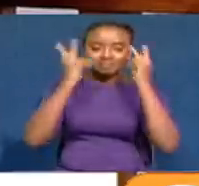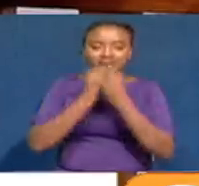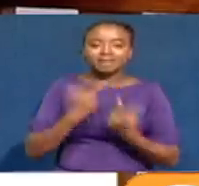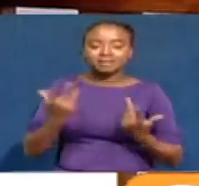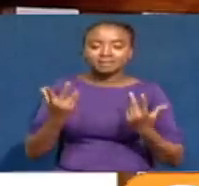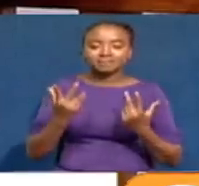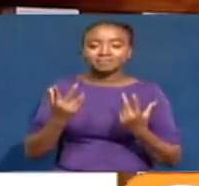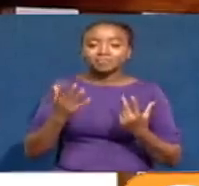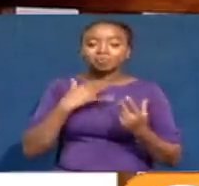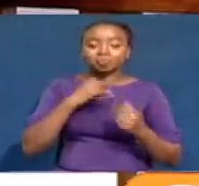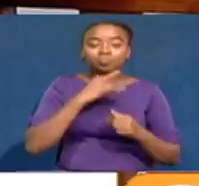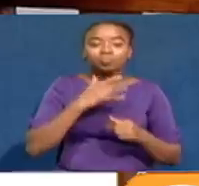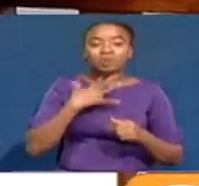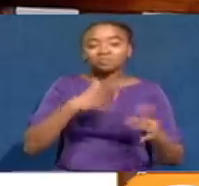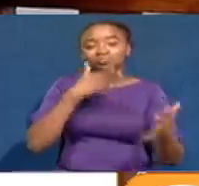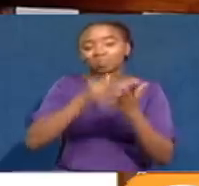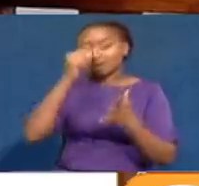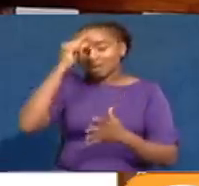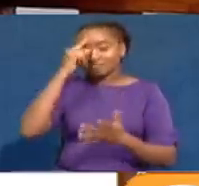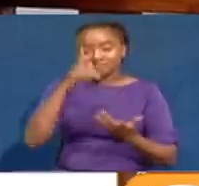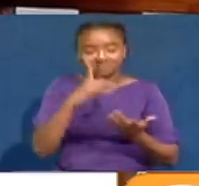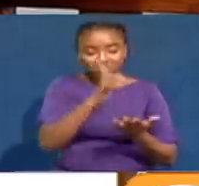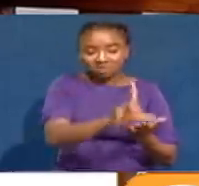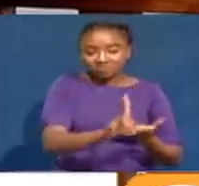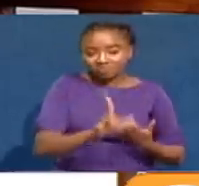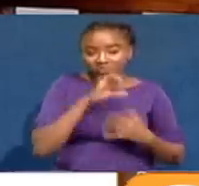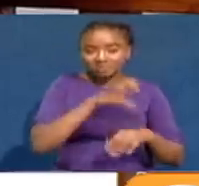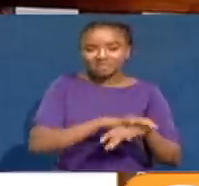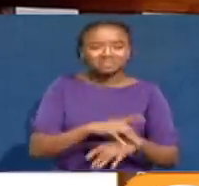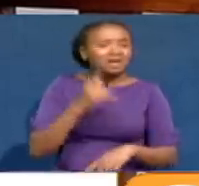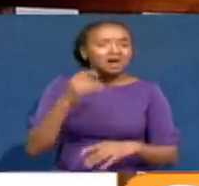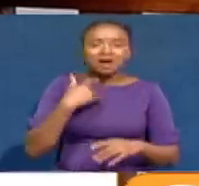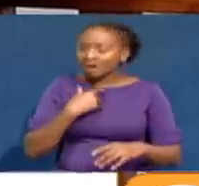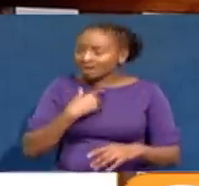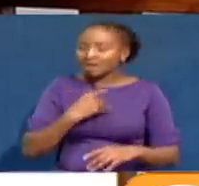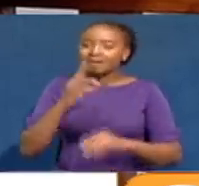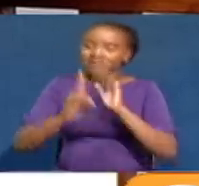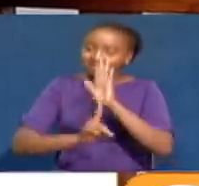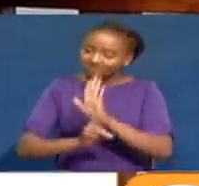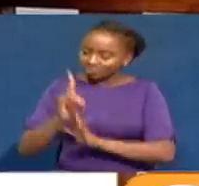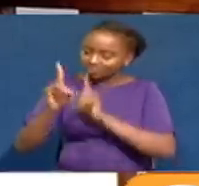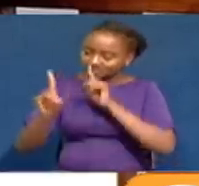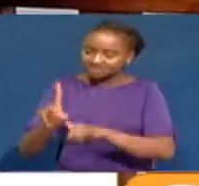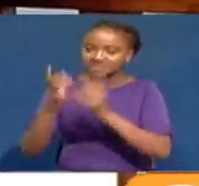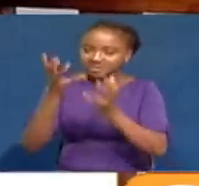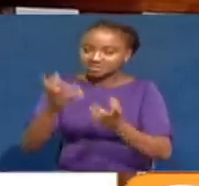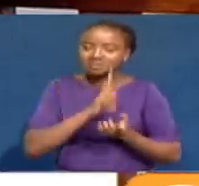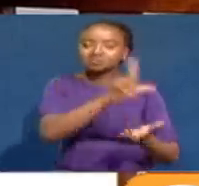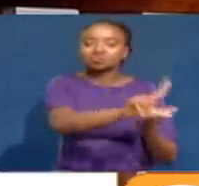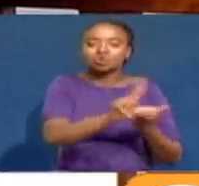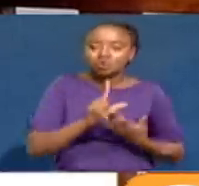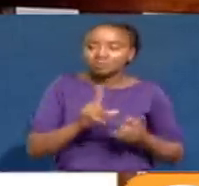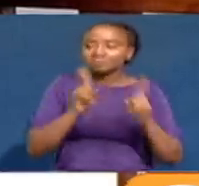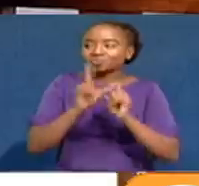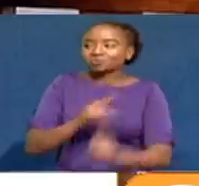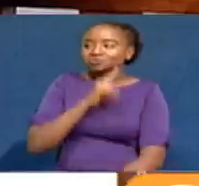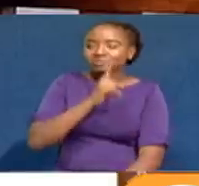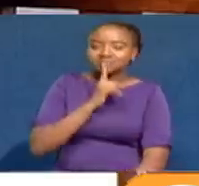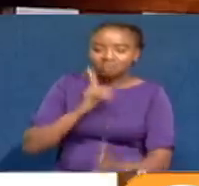to do development. There is no government in the world which can develop without borrowing. We know that. Now, when he says about